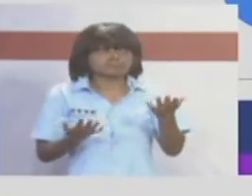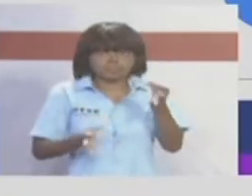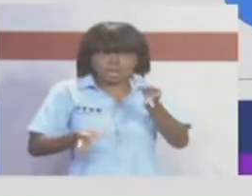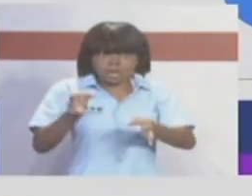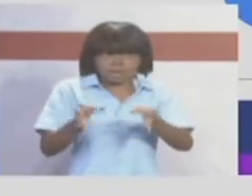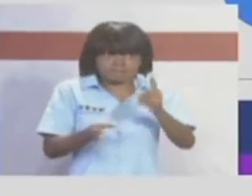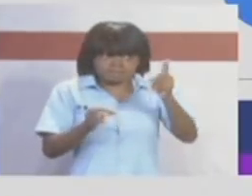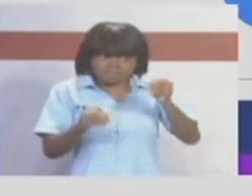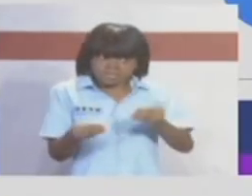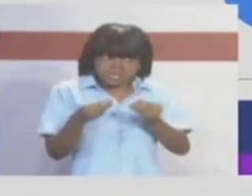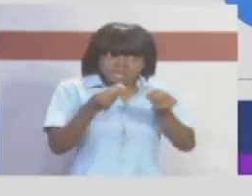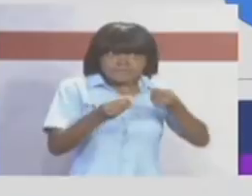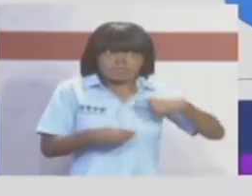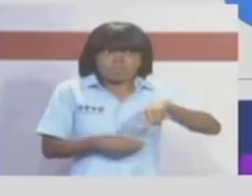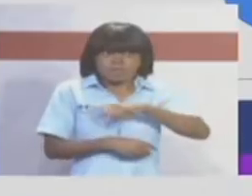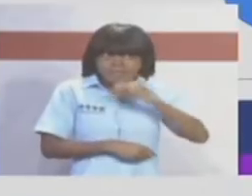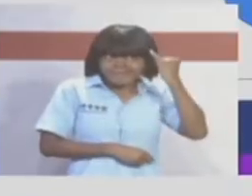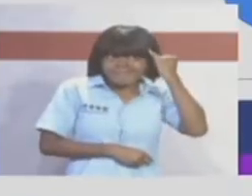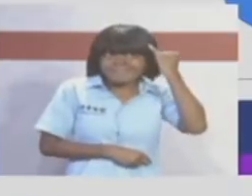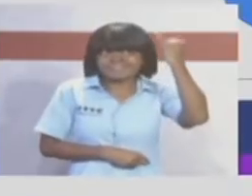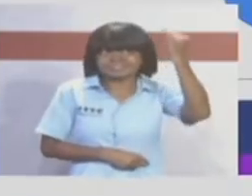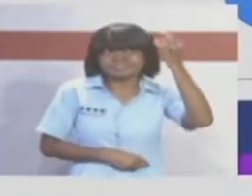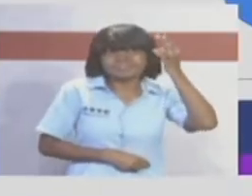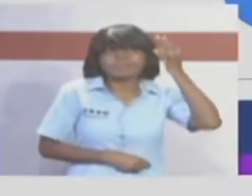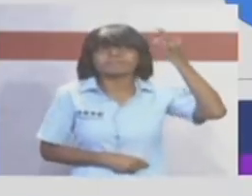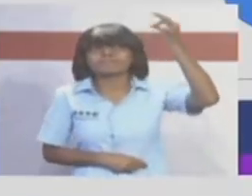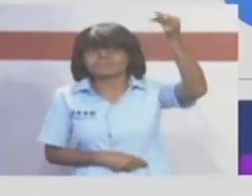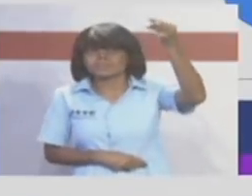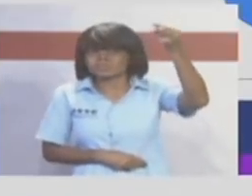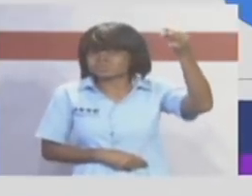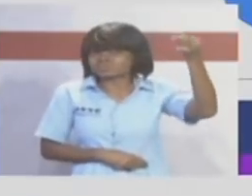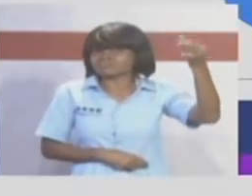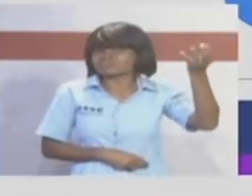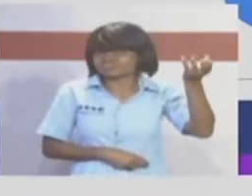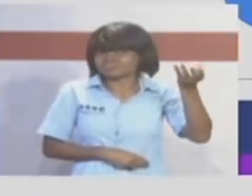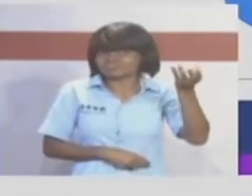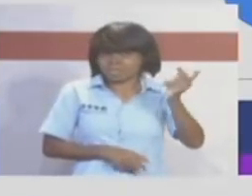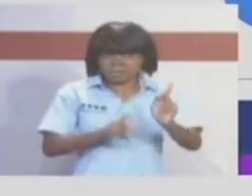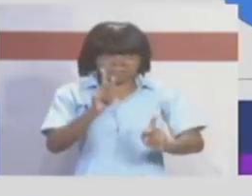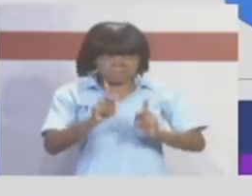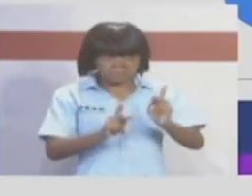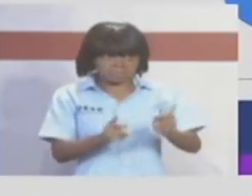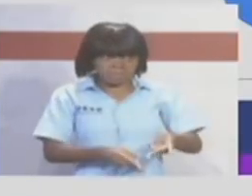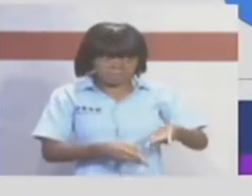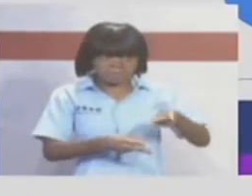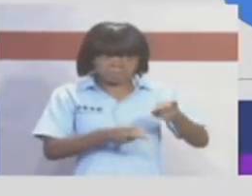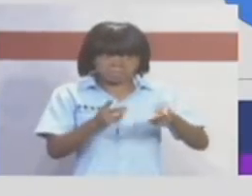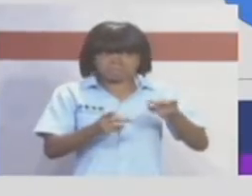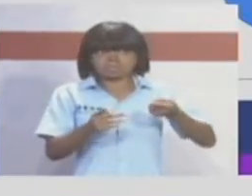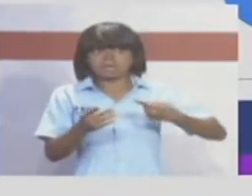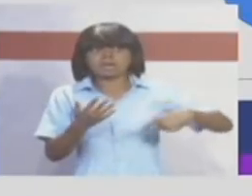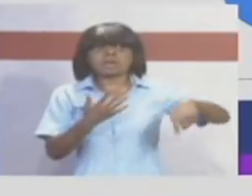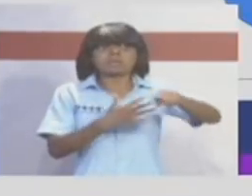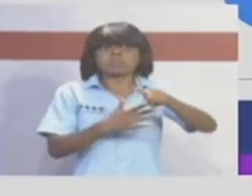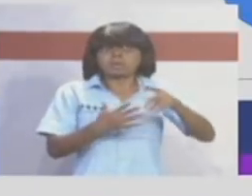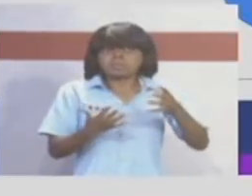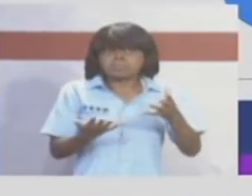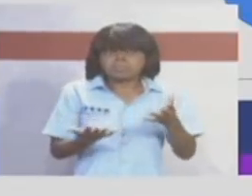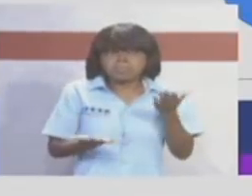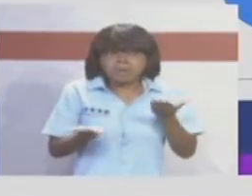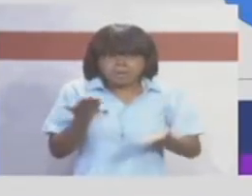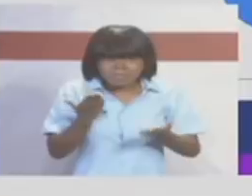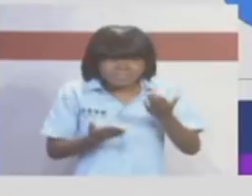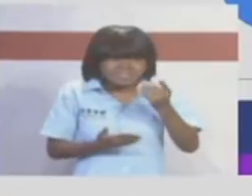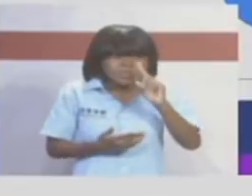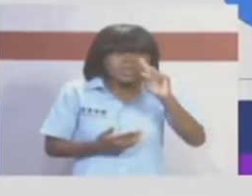the rate seems to be very high now. Where do you think we stand to be next week? Over 1,000 cases? Do we stand